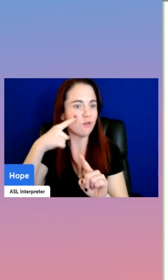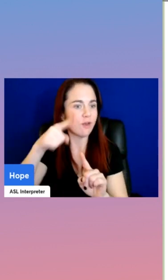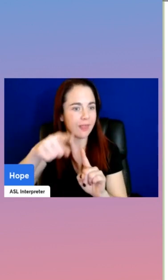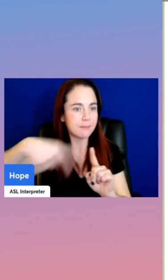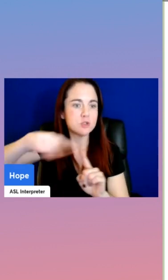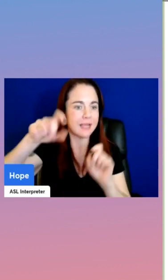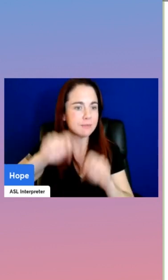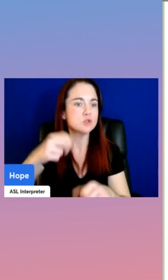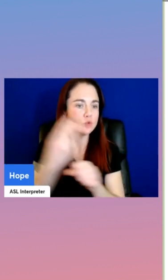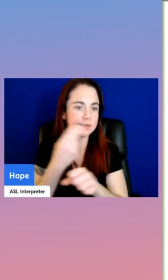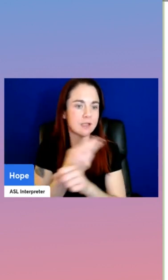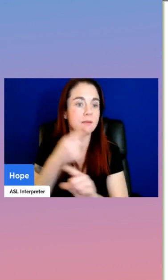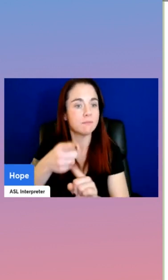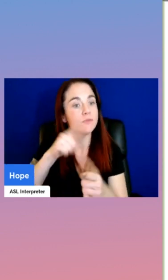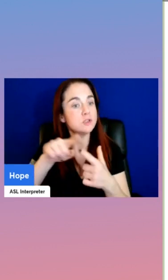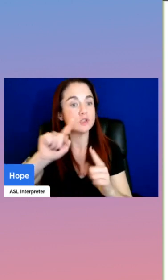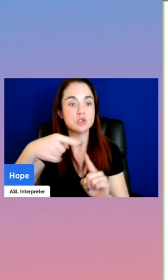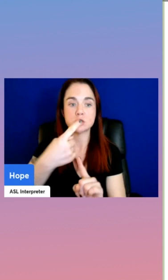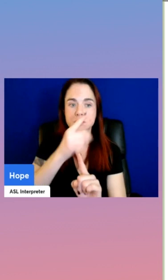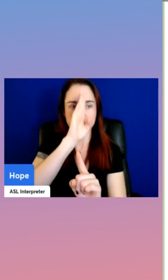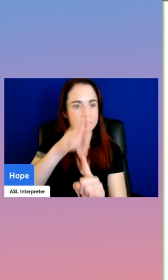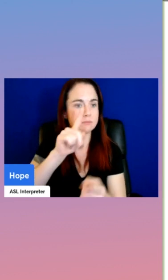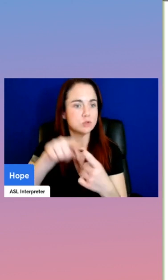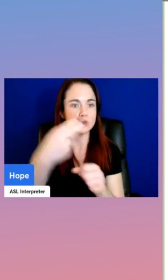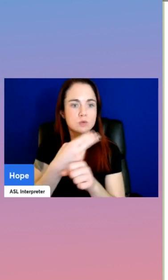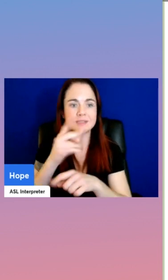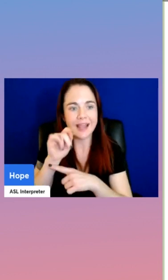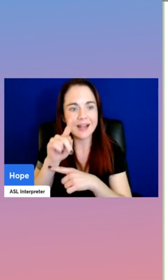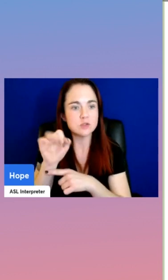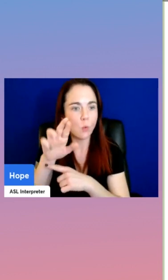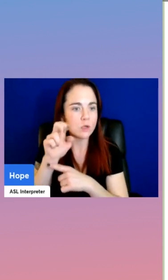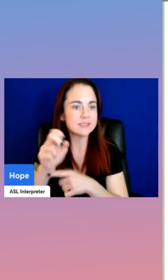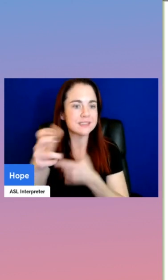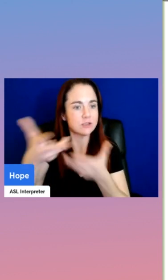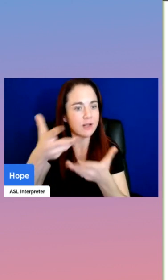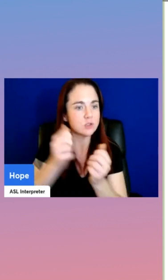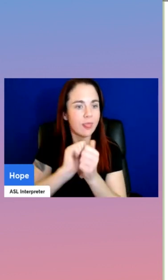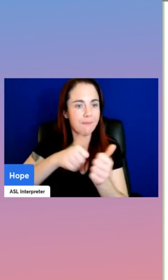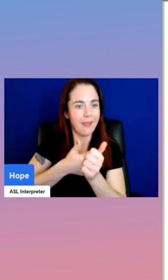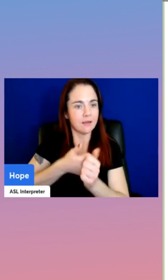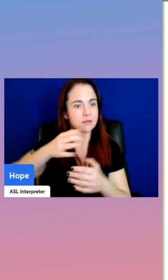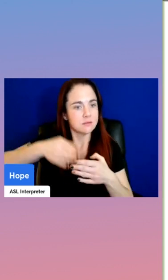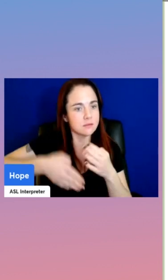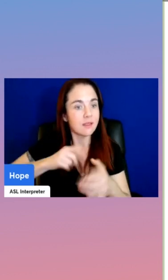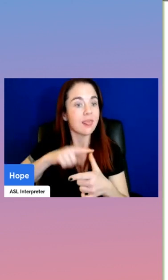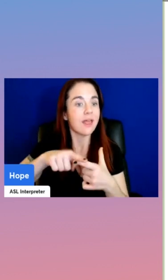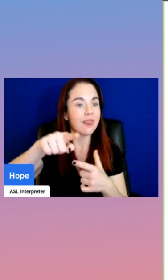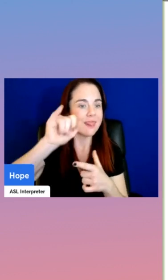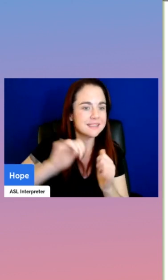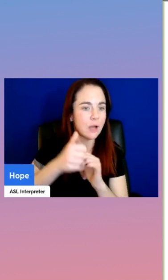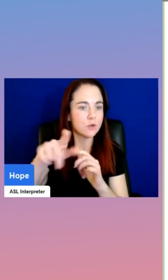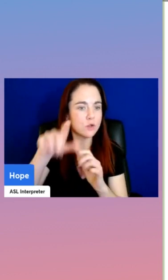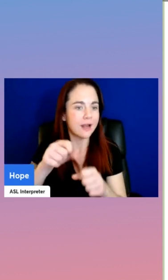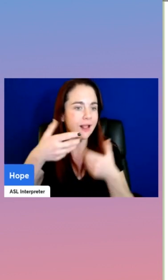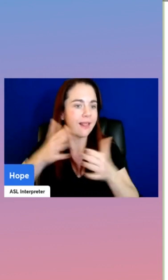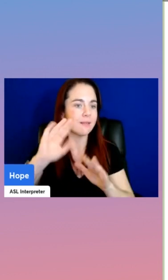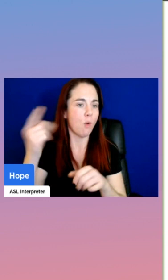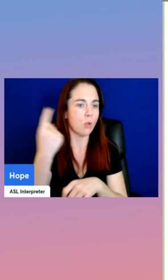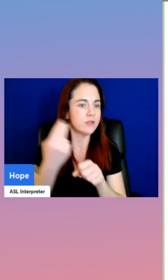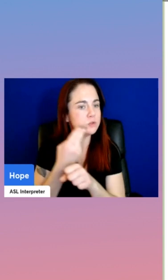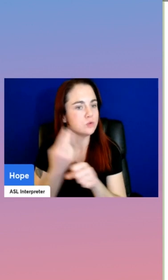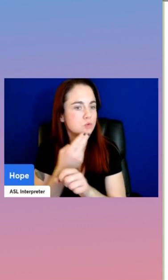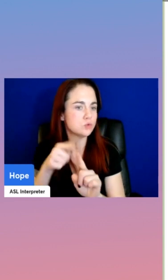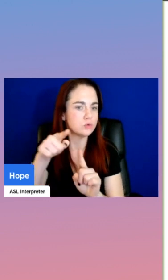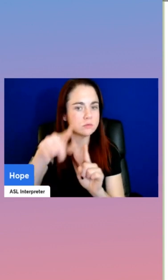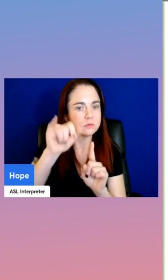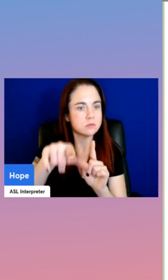them. You just direct them to use a data source which interacts with the HCP Packer registry, and that's how you allow them to always be able